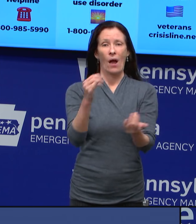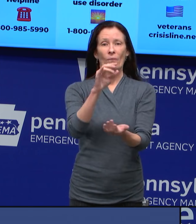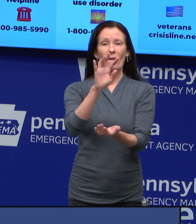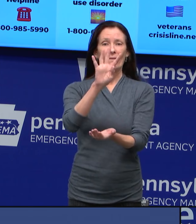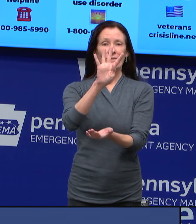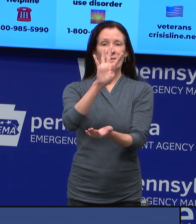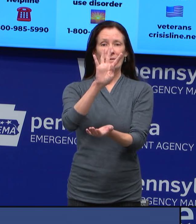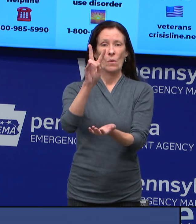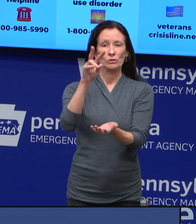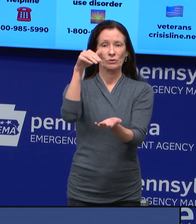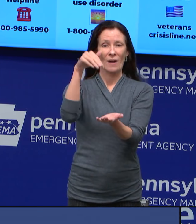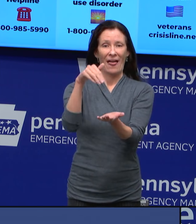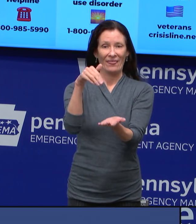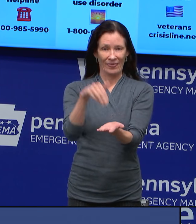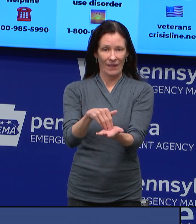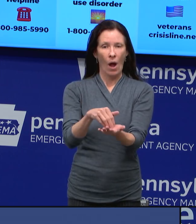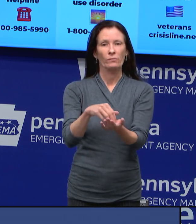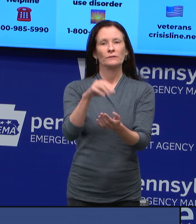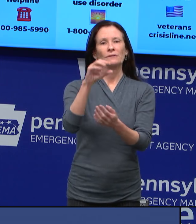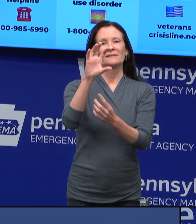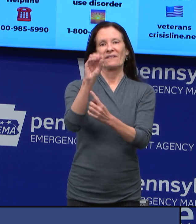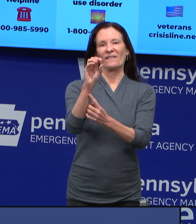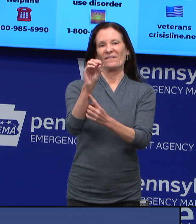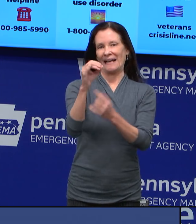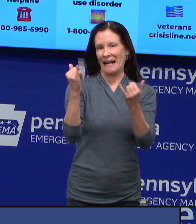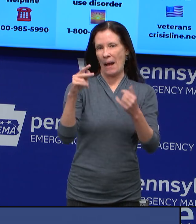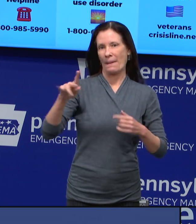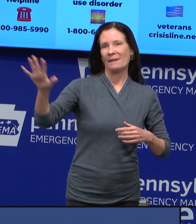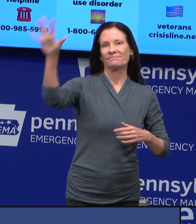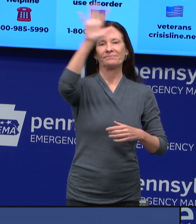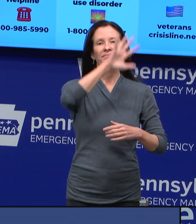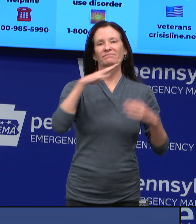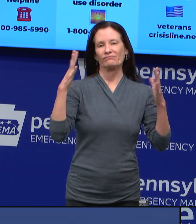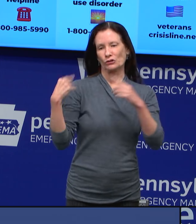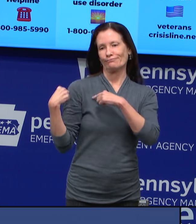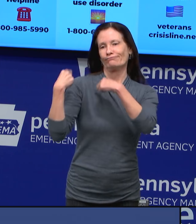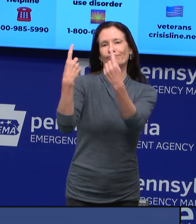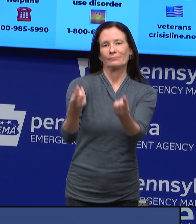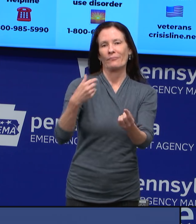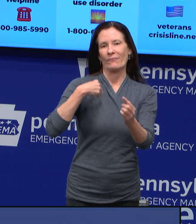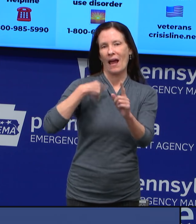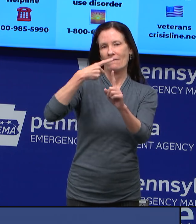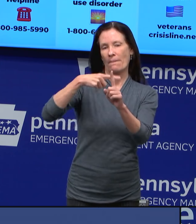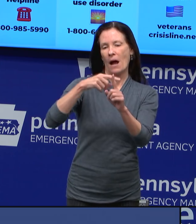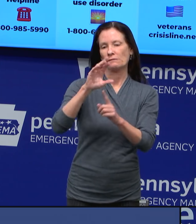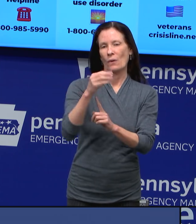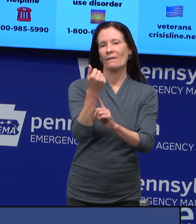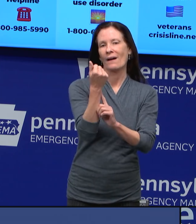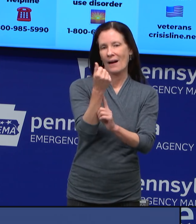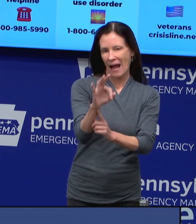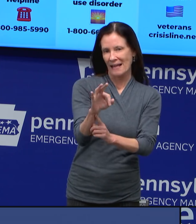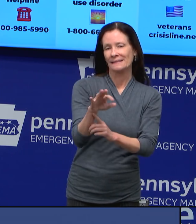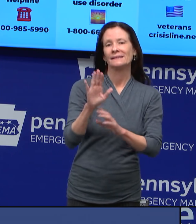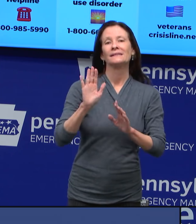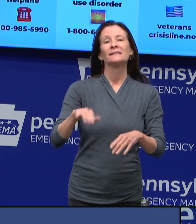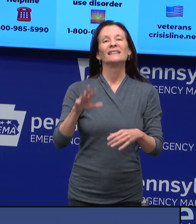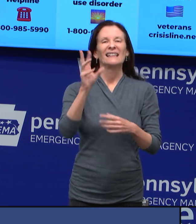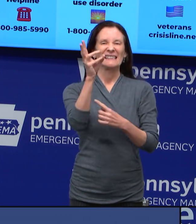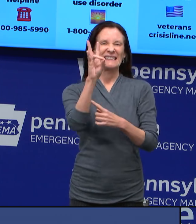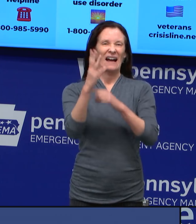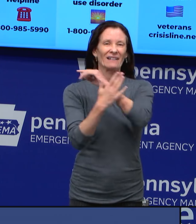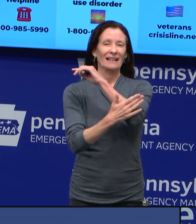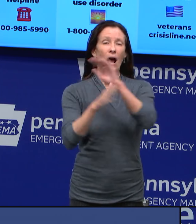42,050 Pennsylvanians who have tested positive for COVID-19 in all 67 counties.